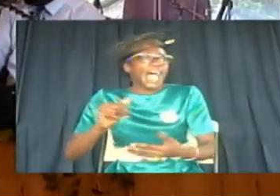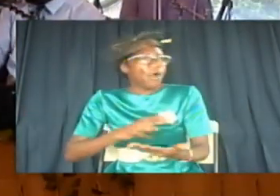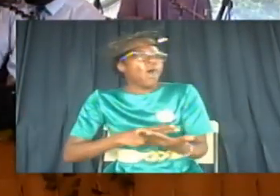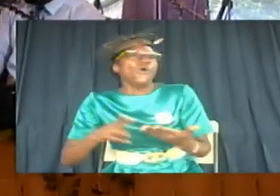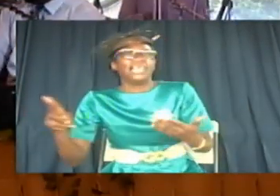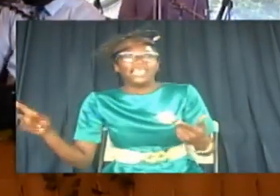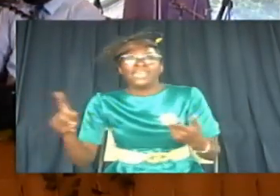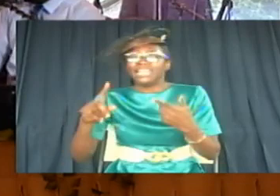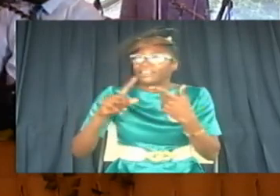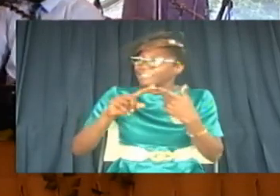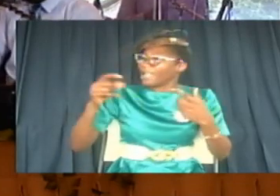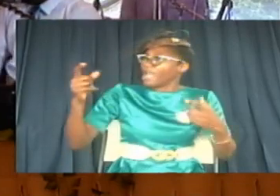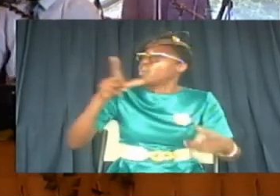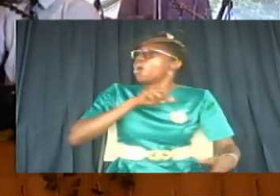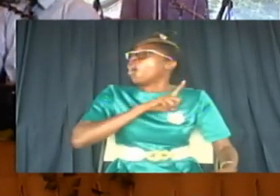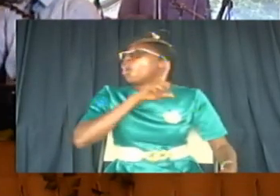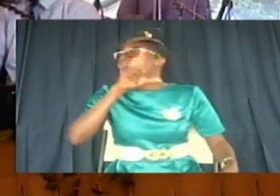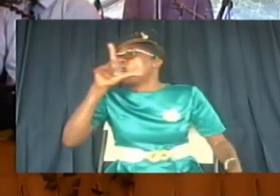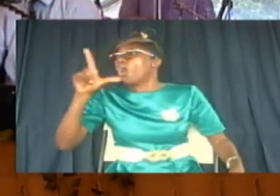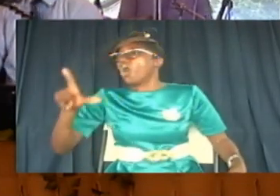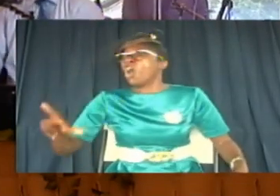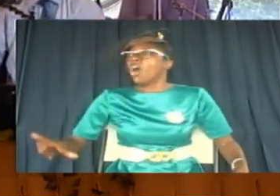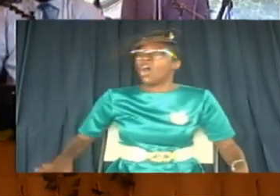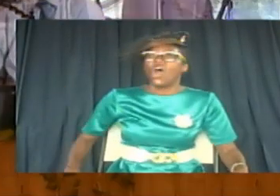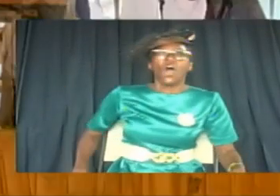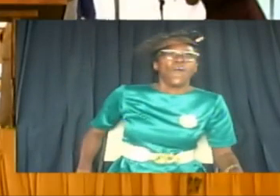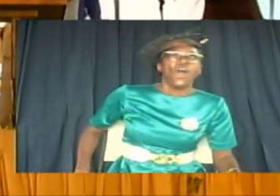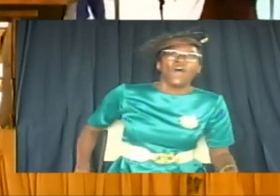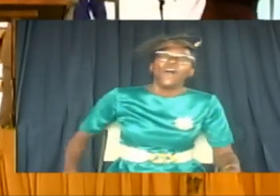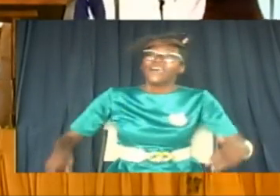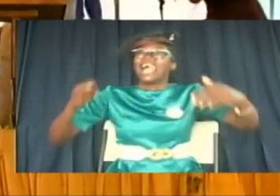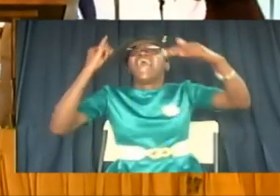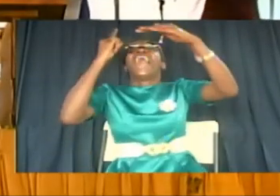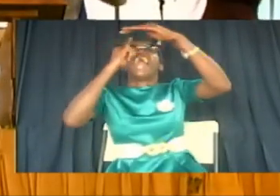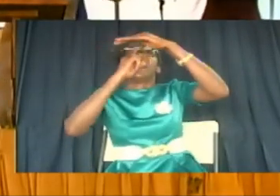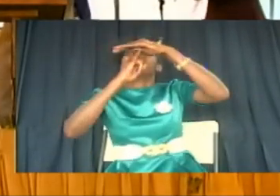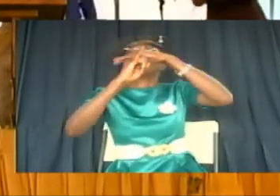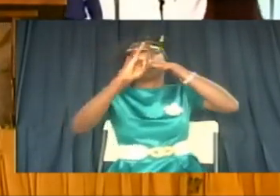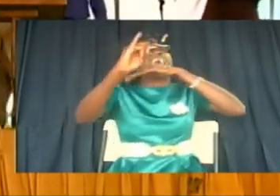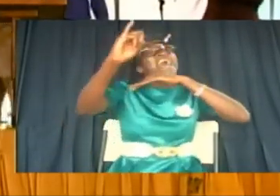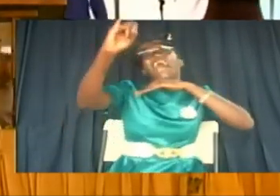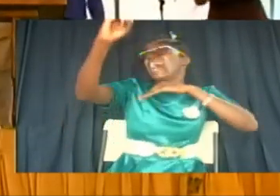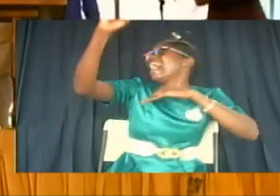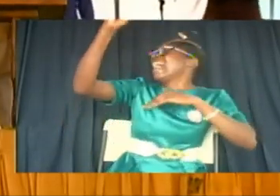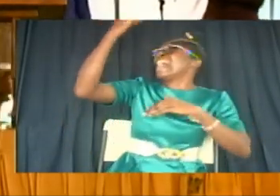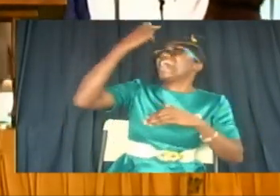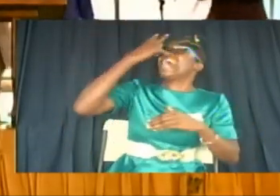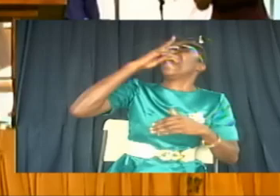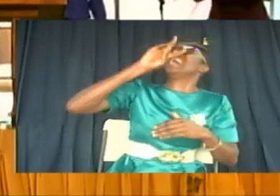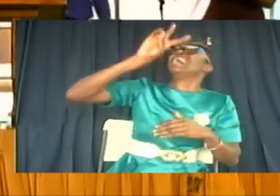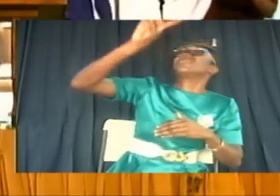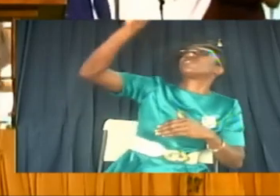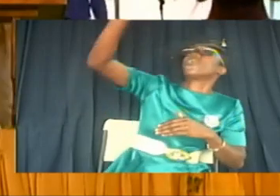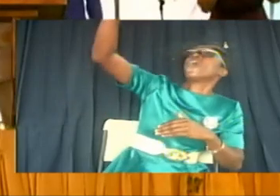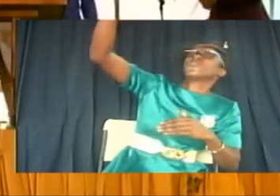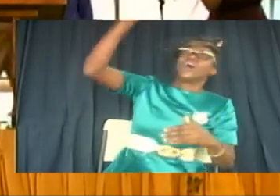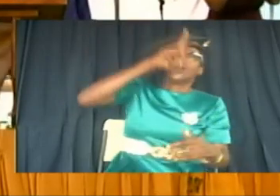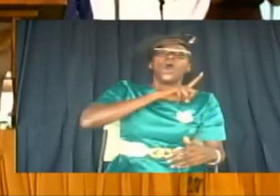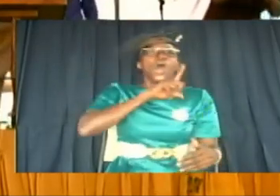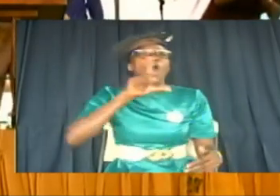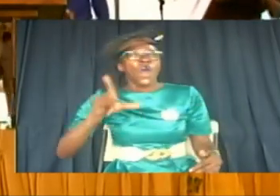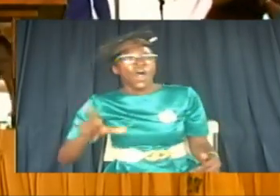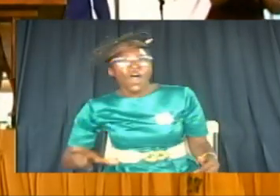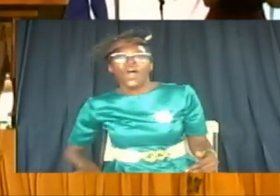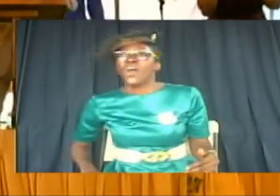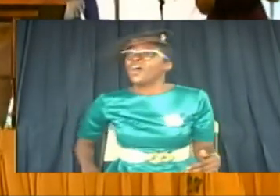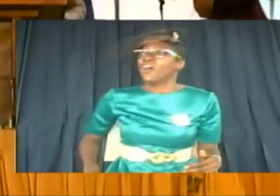cry holy is the Lord. Let's sing it again. Isaiah saw the Lord. Yes. Isaiah saw the